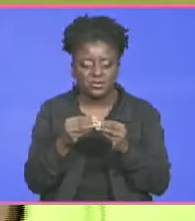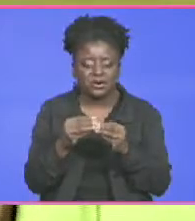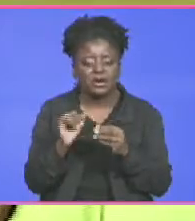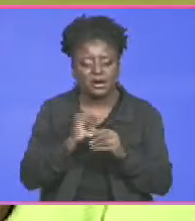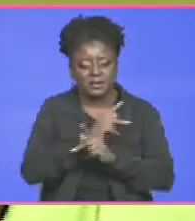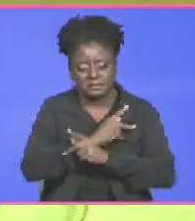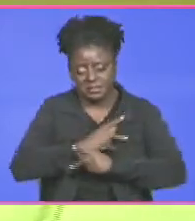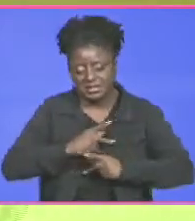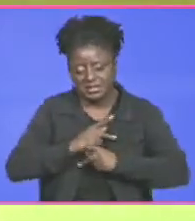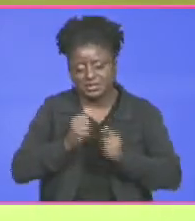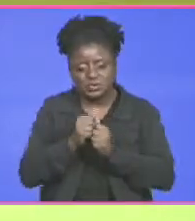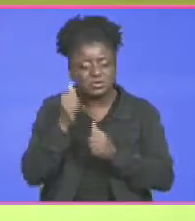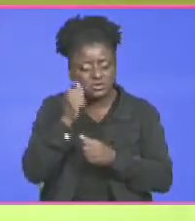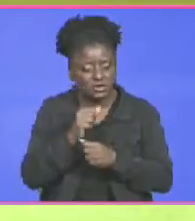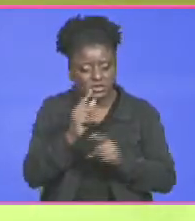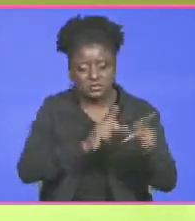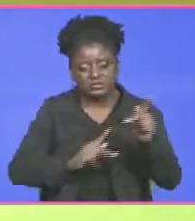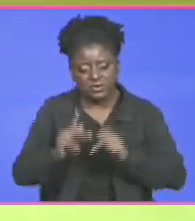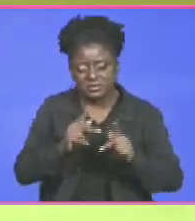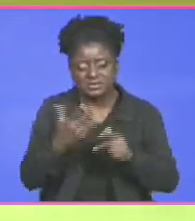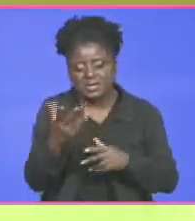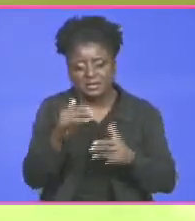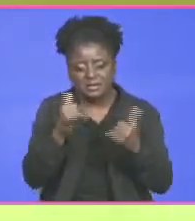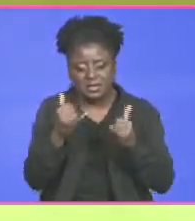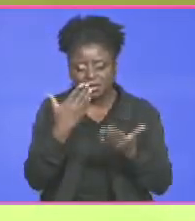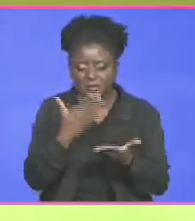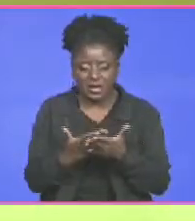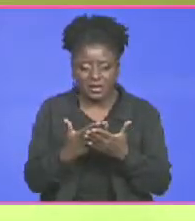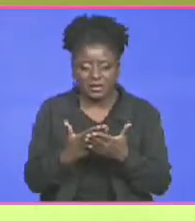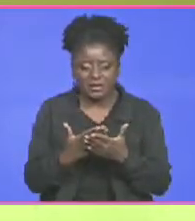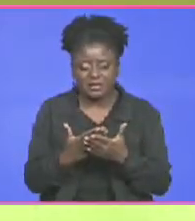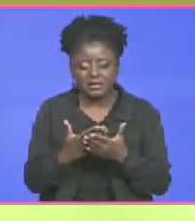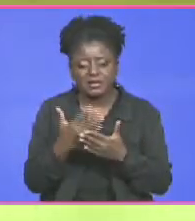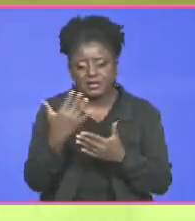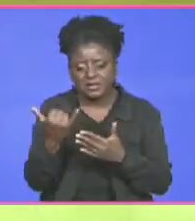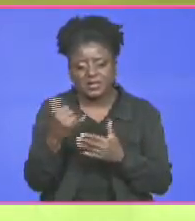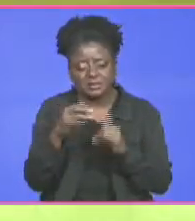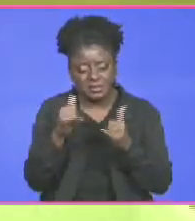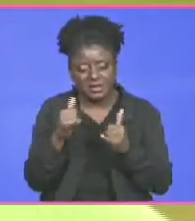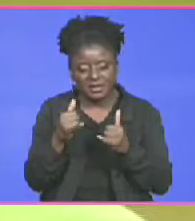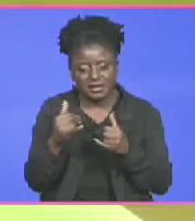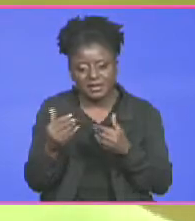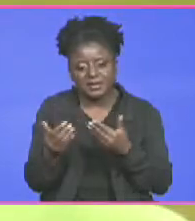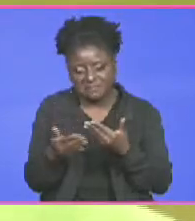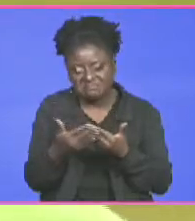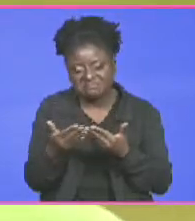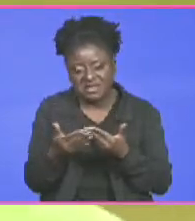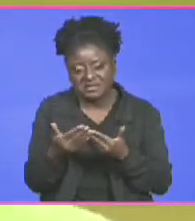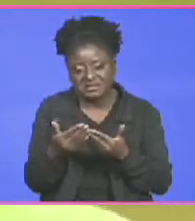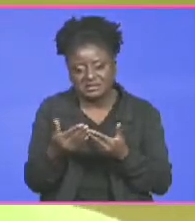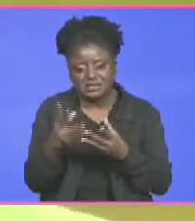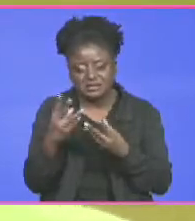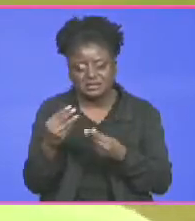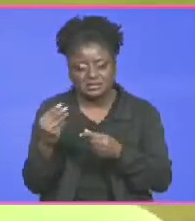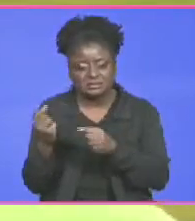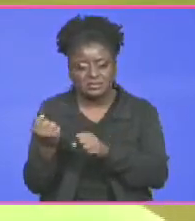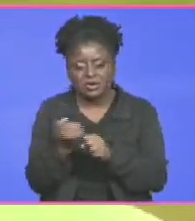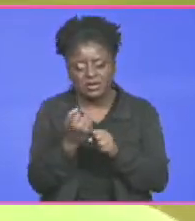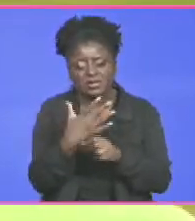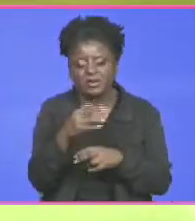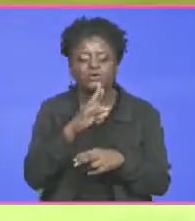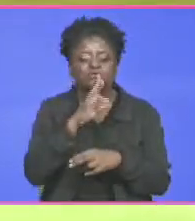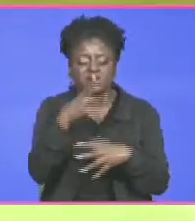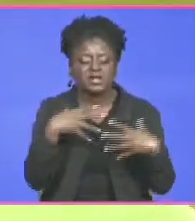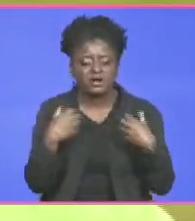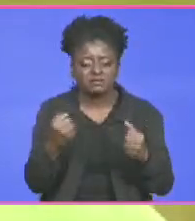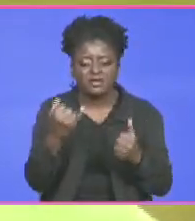girls' performance. They played well. They played fundamental softballs, and they were really confident. They